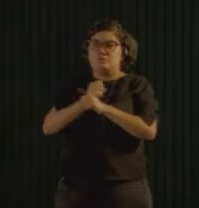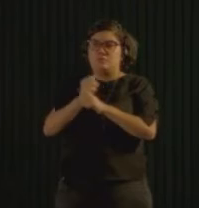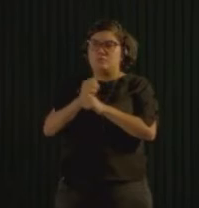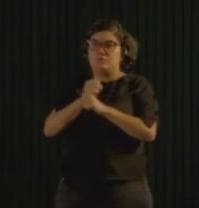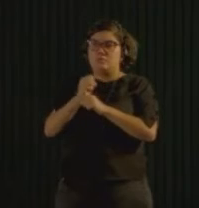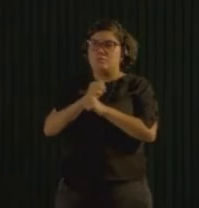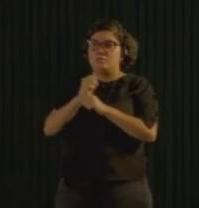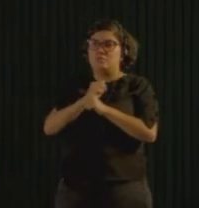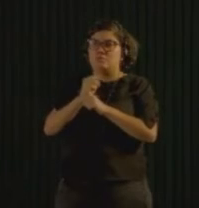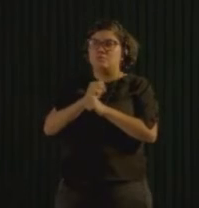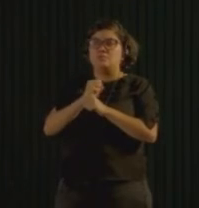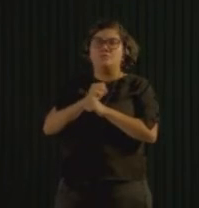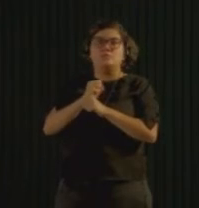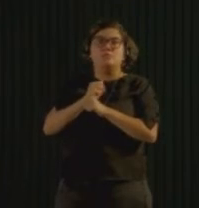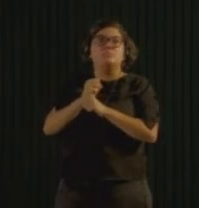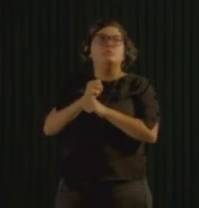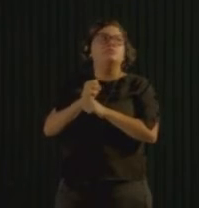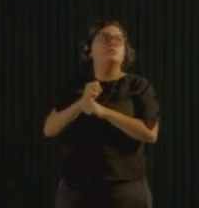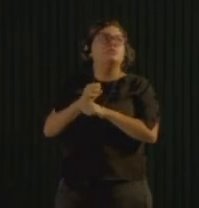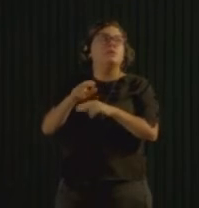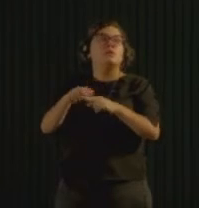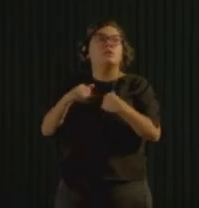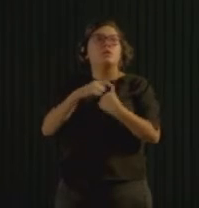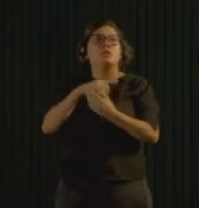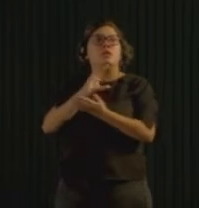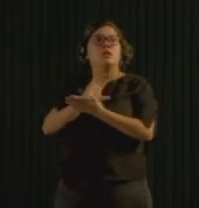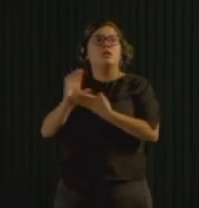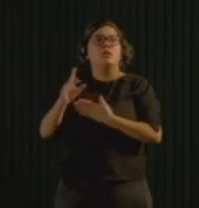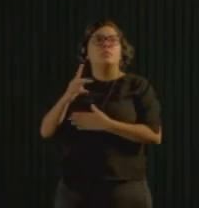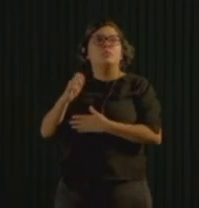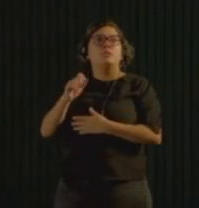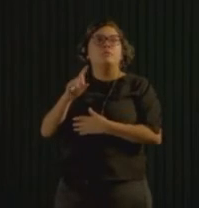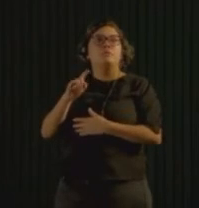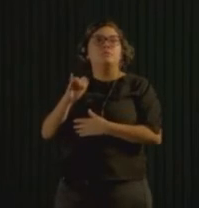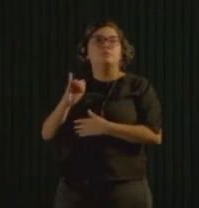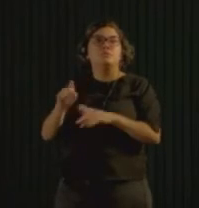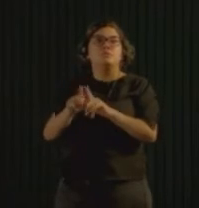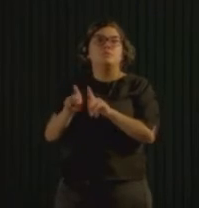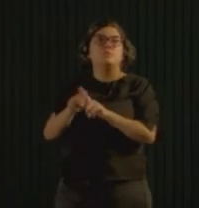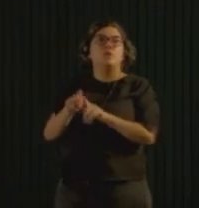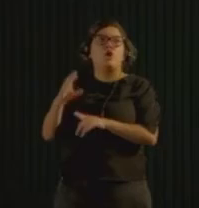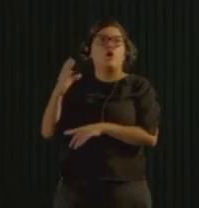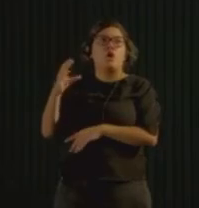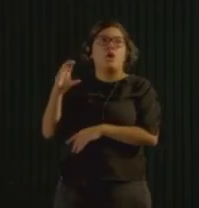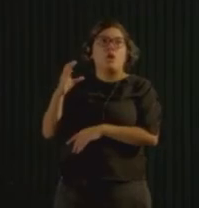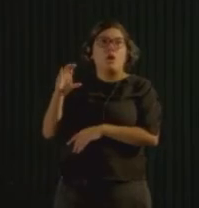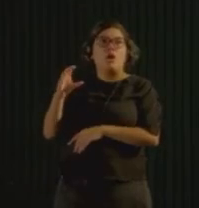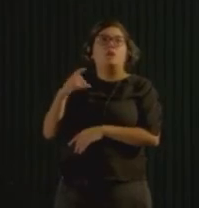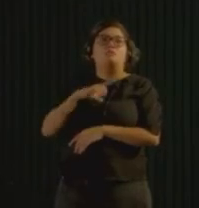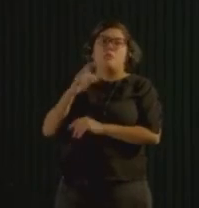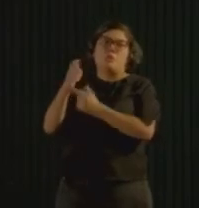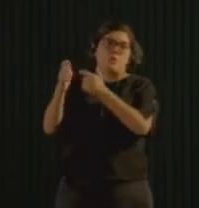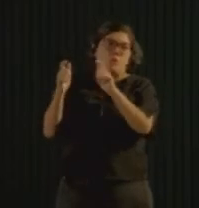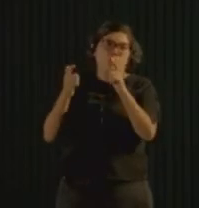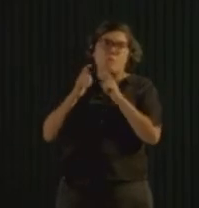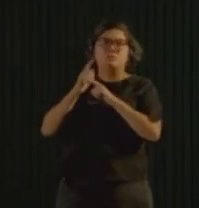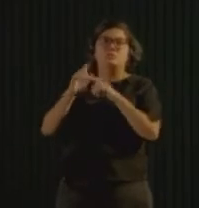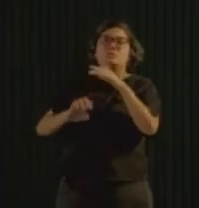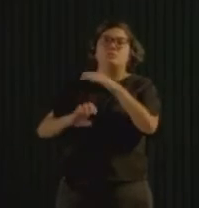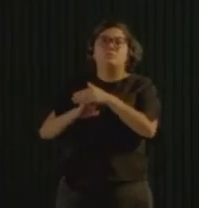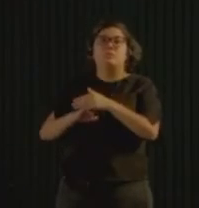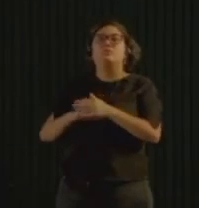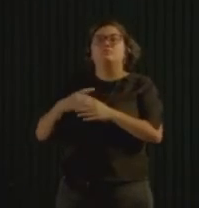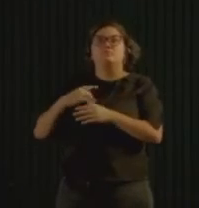PepsiCo Foundation, now the Coca-Cola Foundation, the Benioff Foundation, Resonance Philanthropies, different funding sources. And we have set up operations in